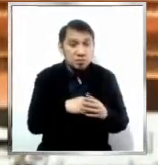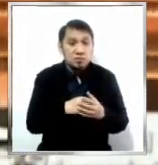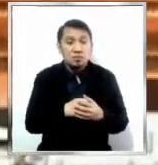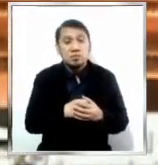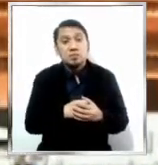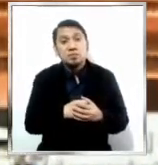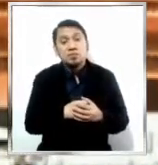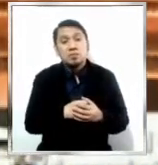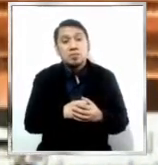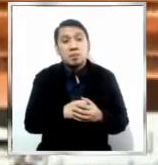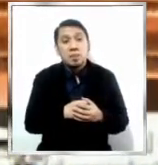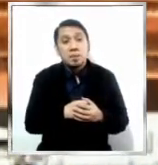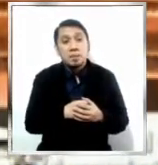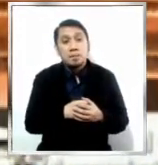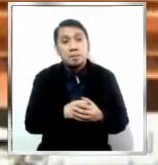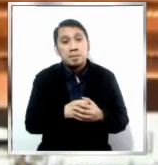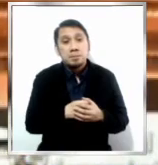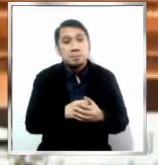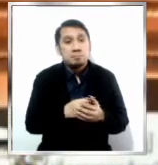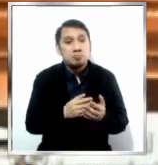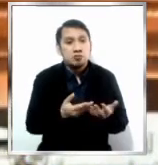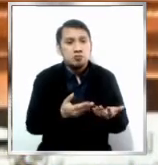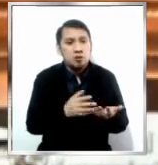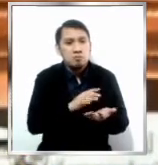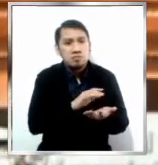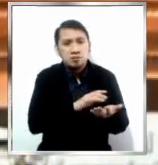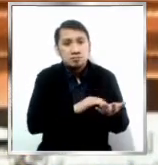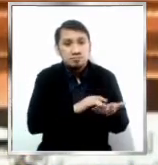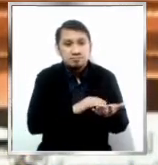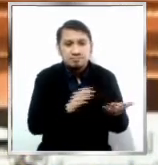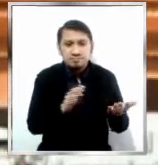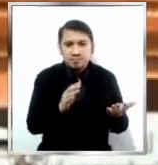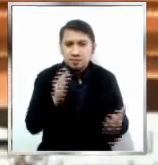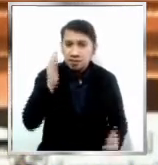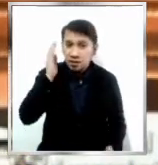sa pag-compute. Alam mo,